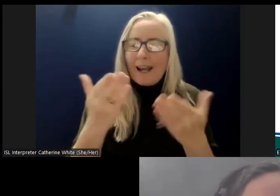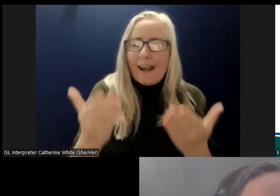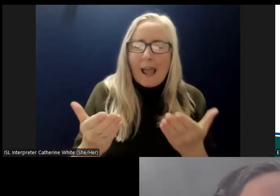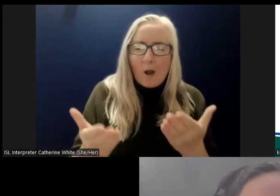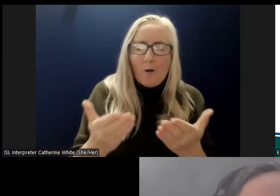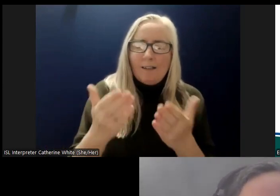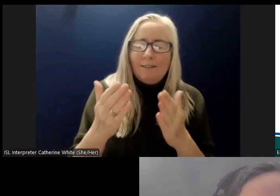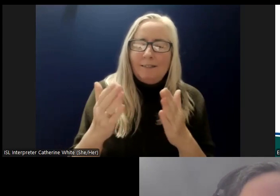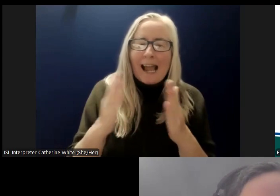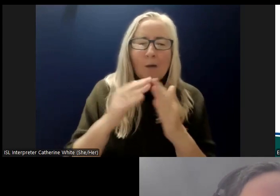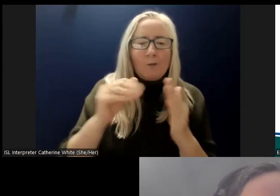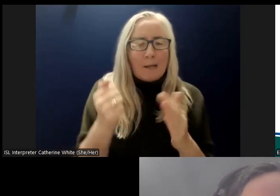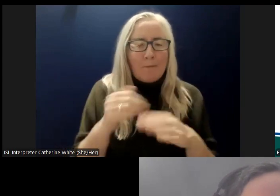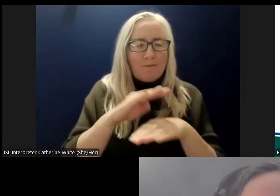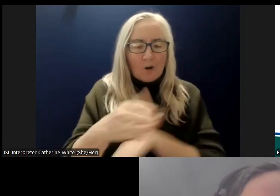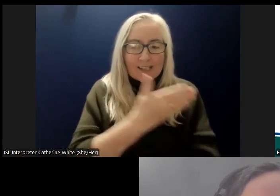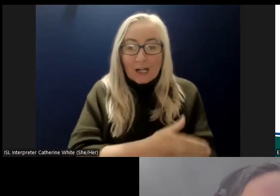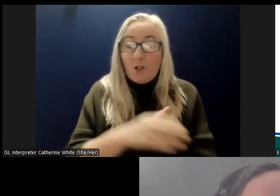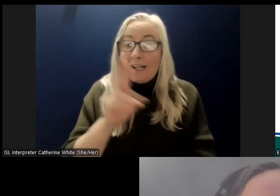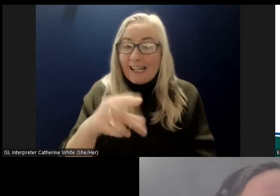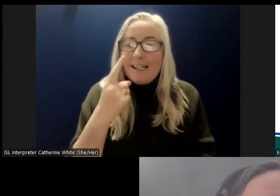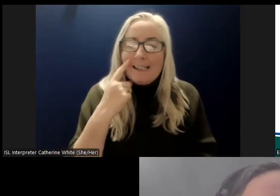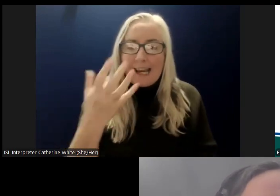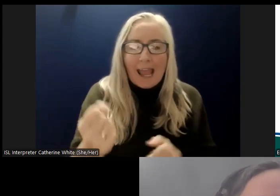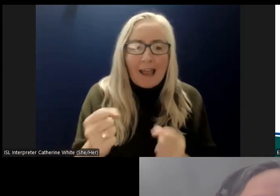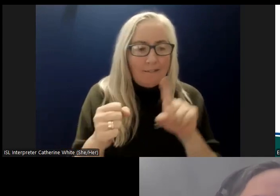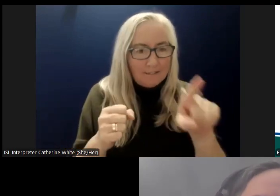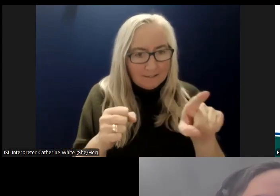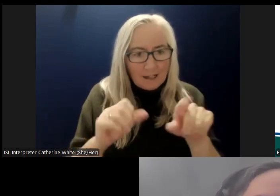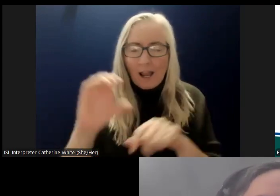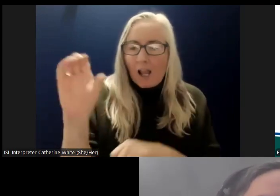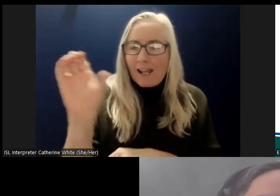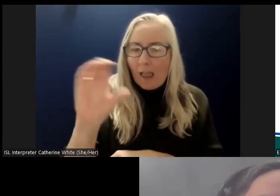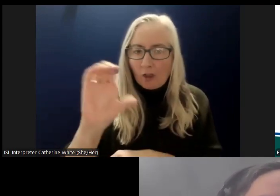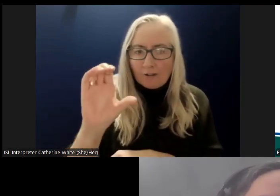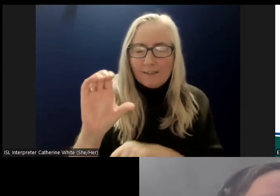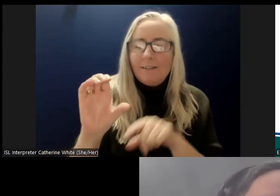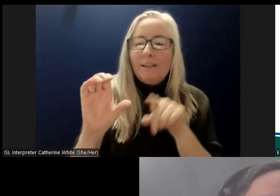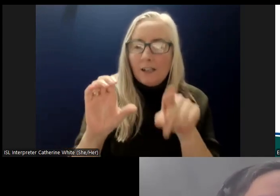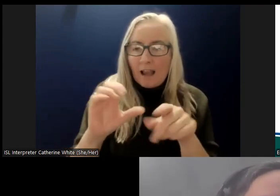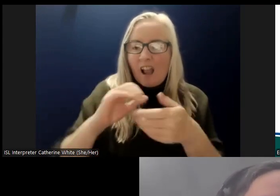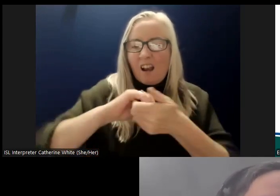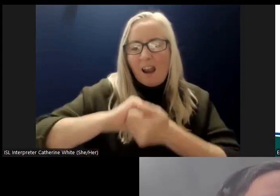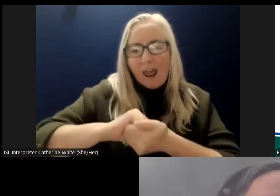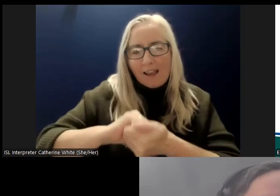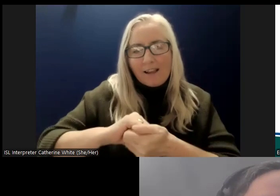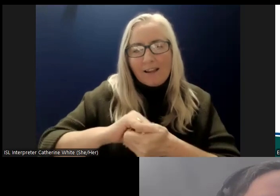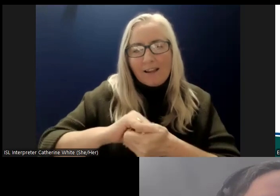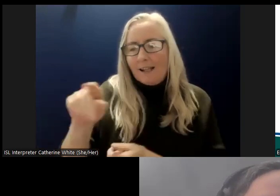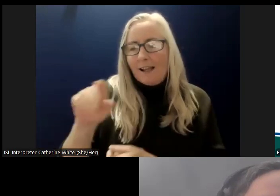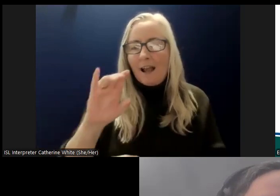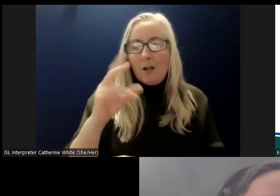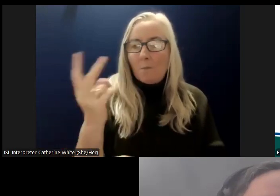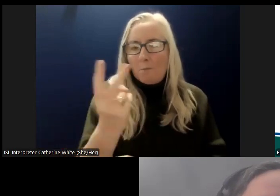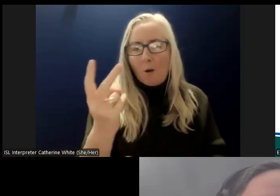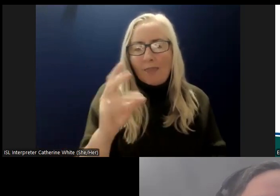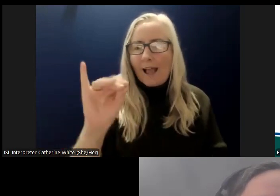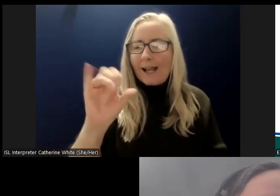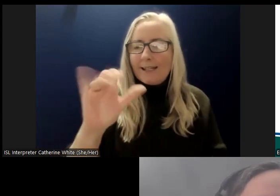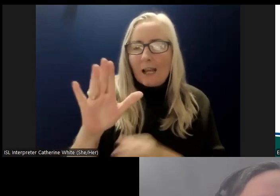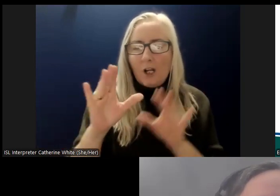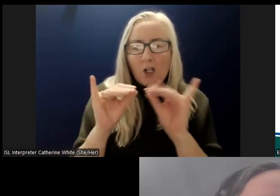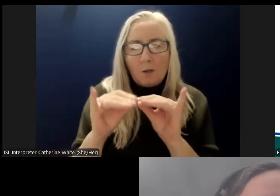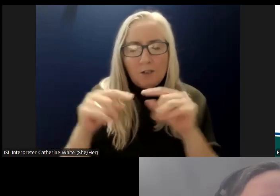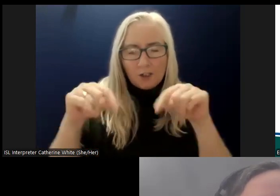we get started. You'll see we have Catherine, who's joining us, and her colleague, who is the ISL interpreter today.